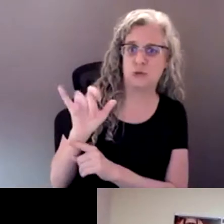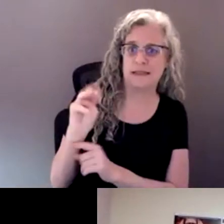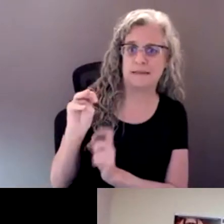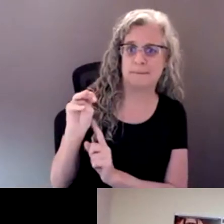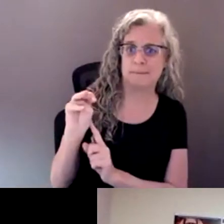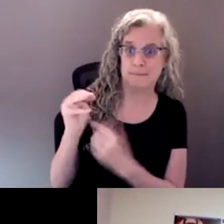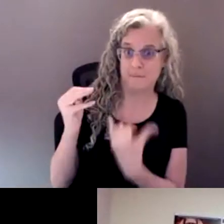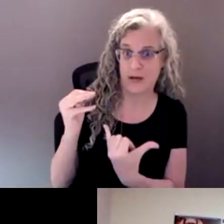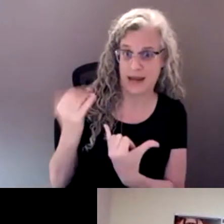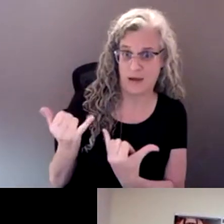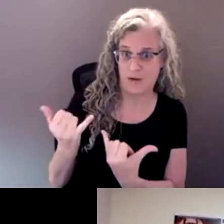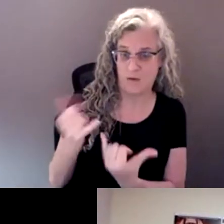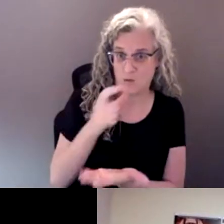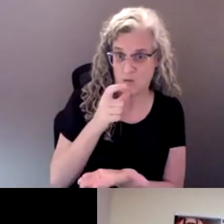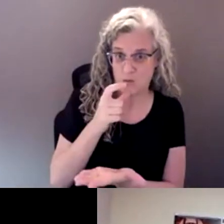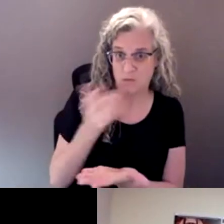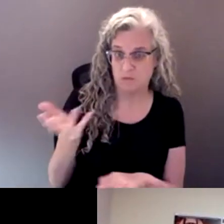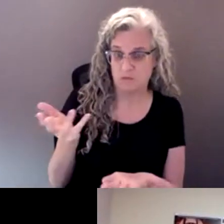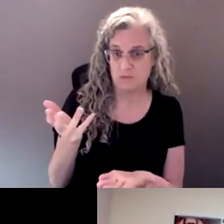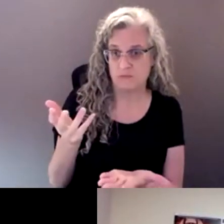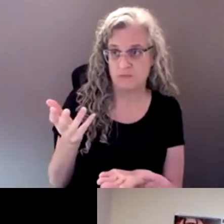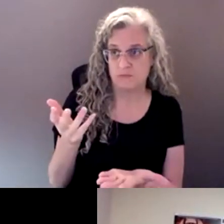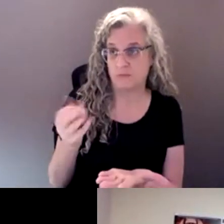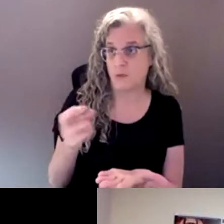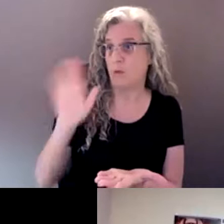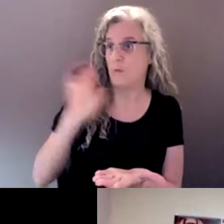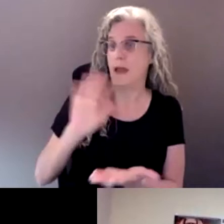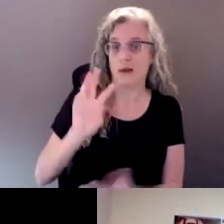today, or even in World War II,